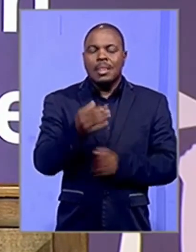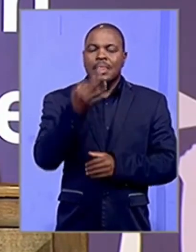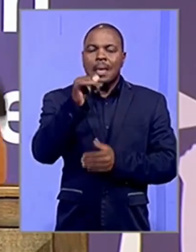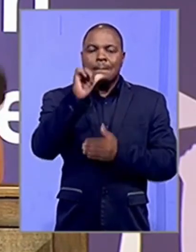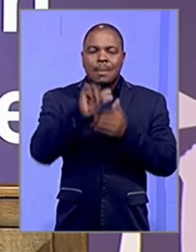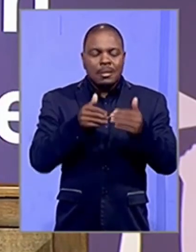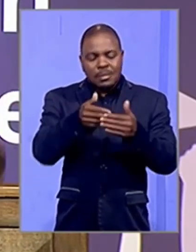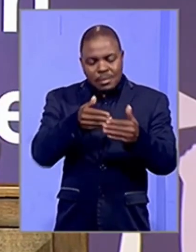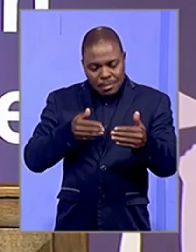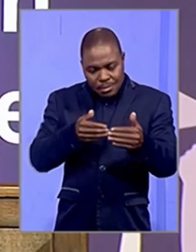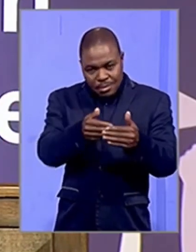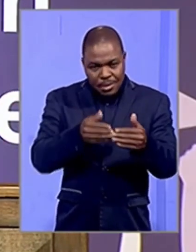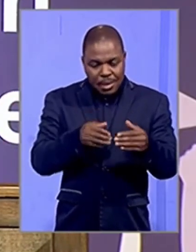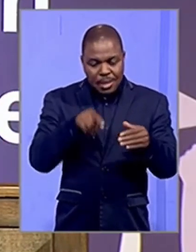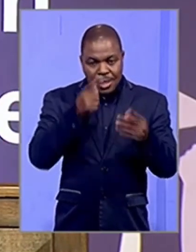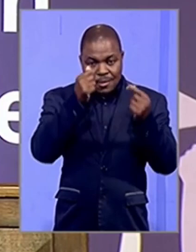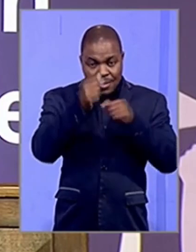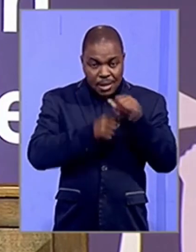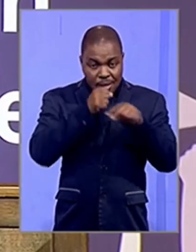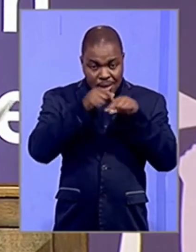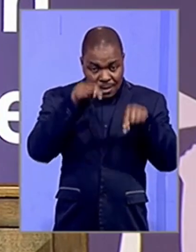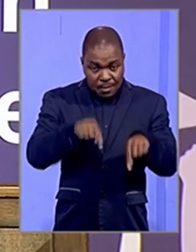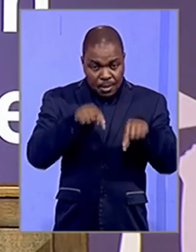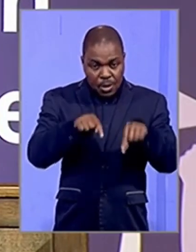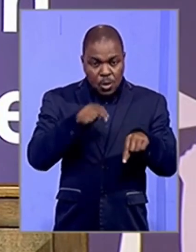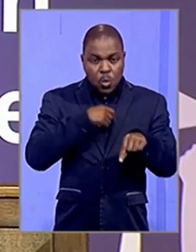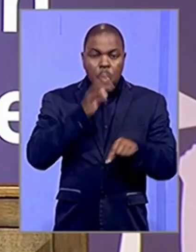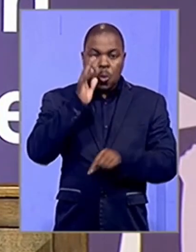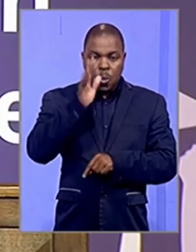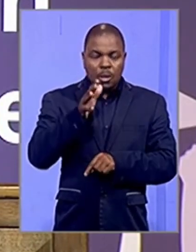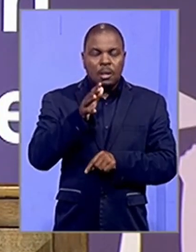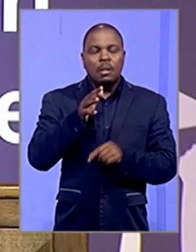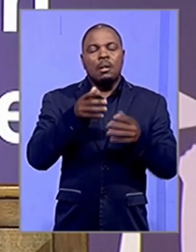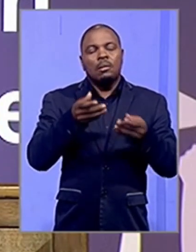3 months, within this financial year, we can relaunch